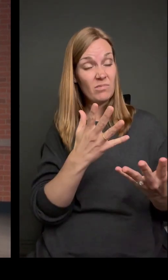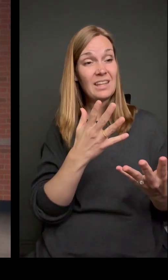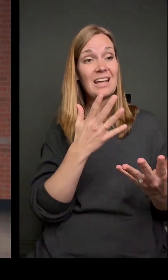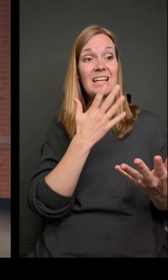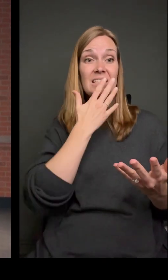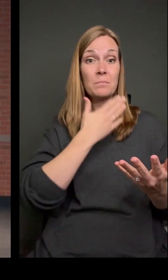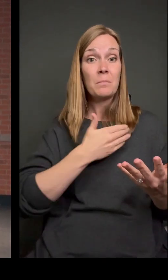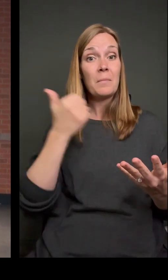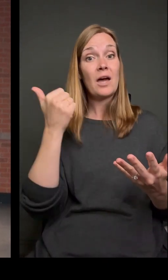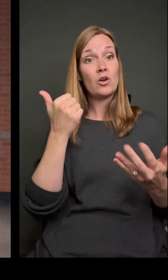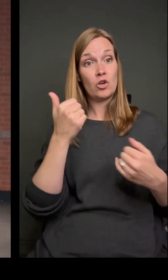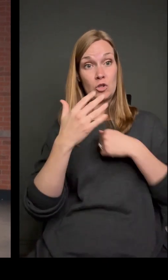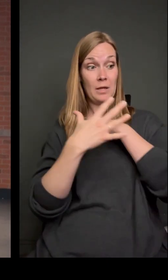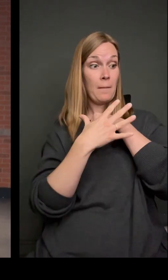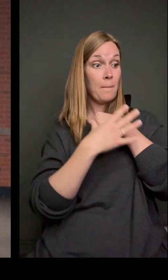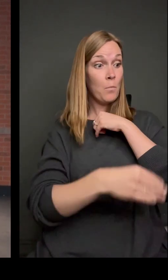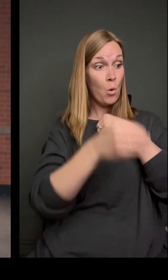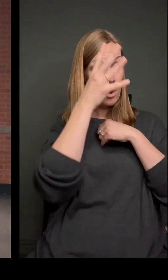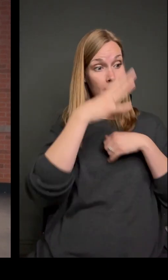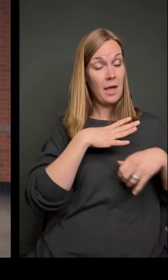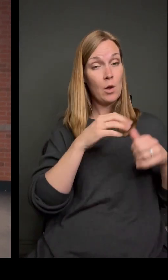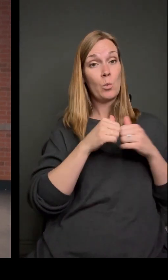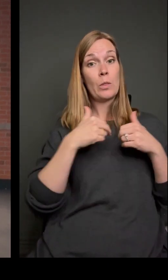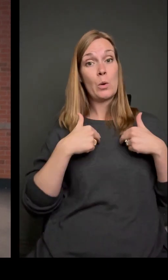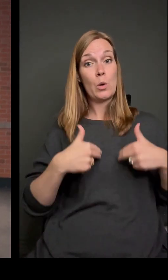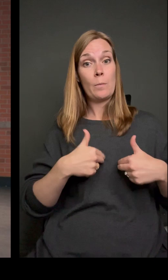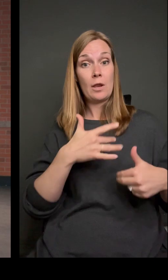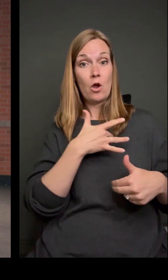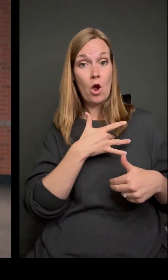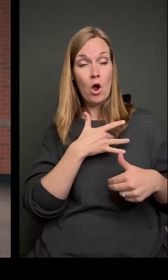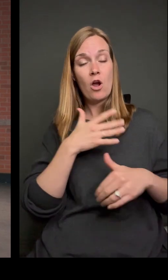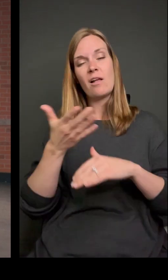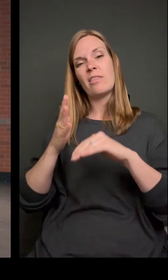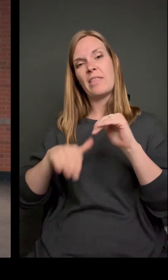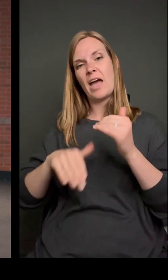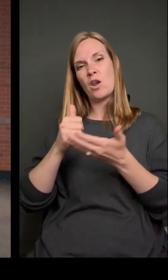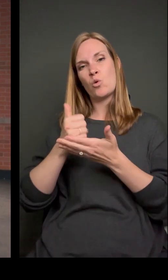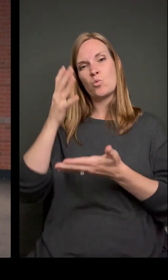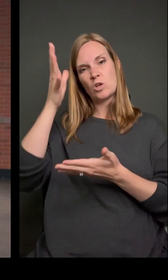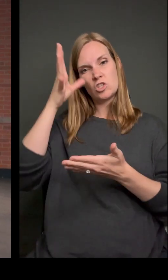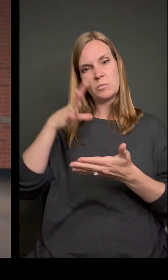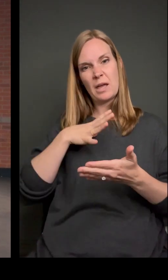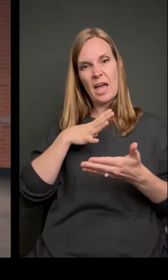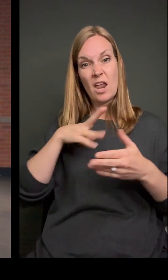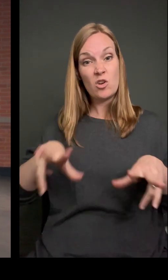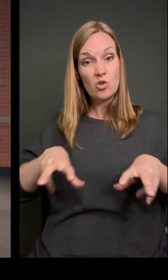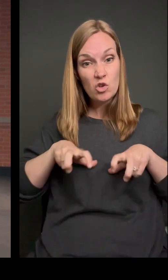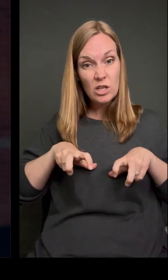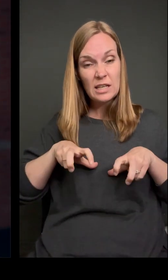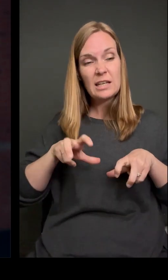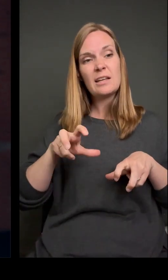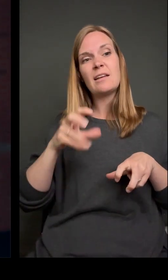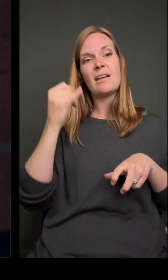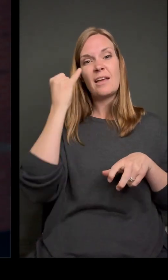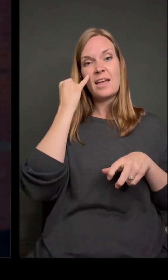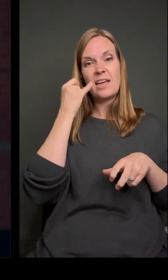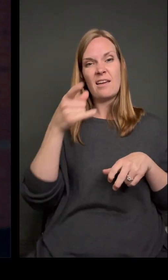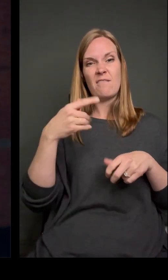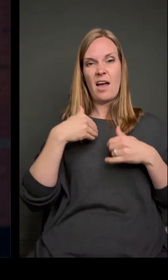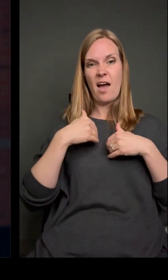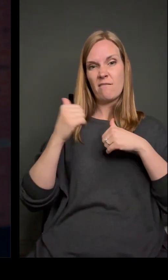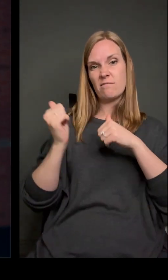far better to be a poor man with a human heart than to be a rich man, a miser, if all you have is but a